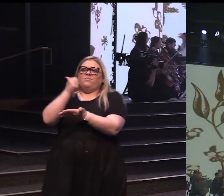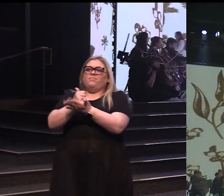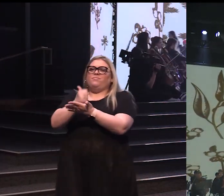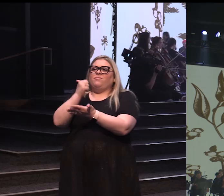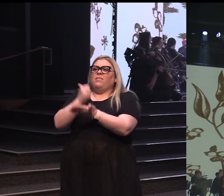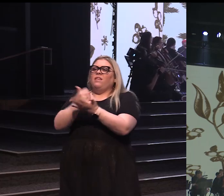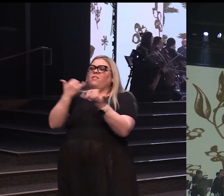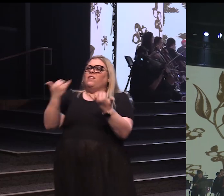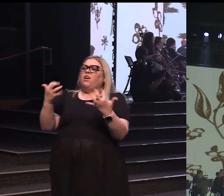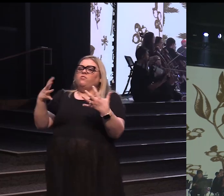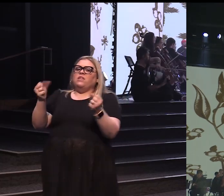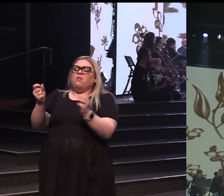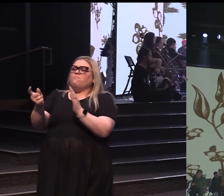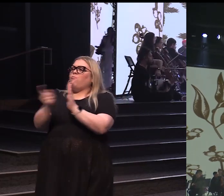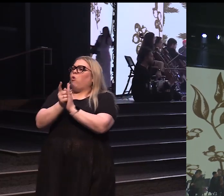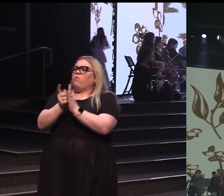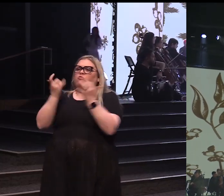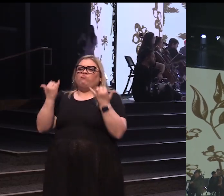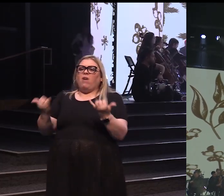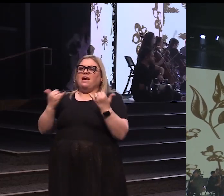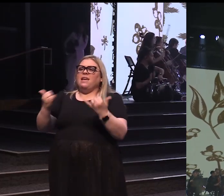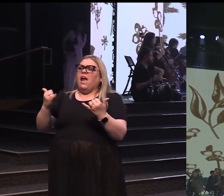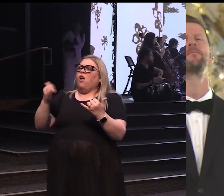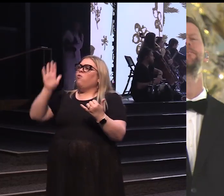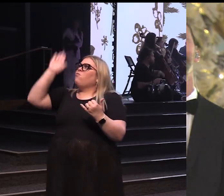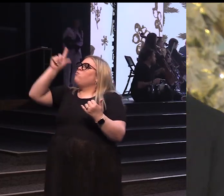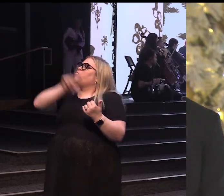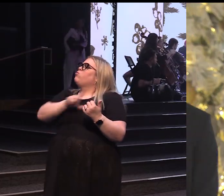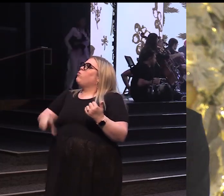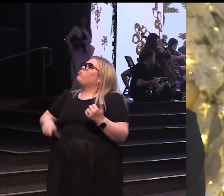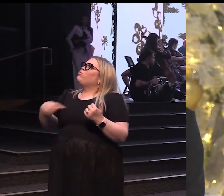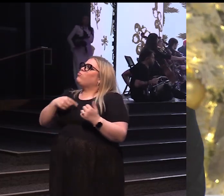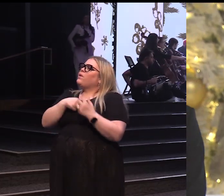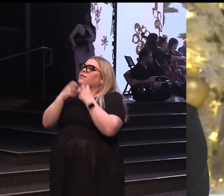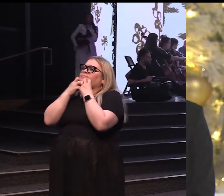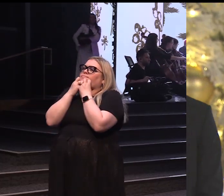We just take a moment. Let's do that right now. Lord, we adore you.